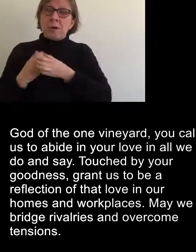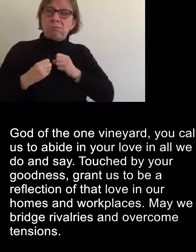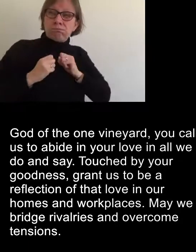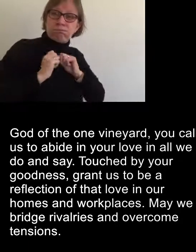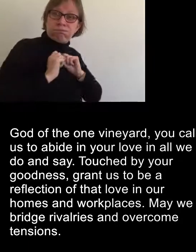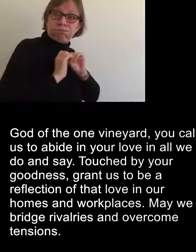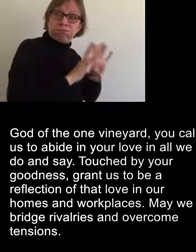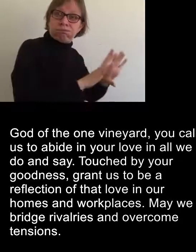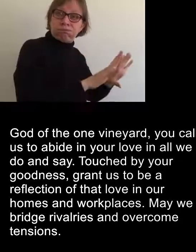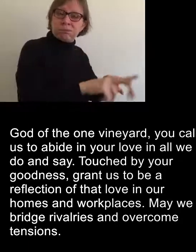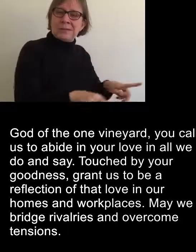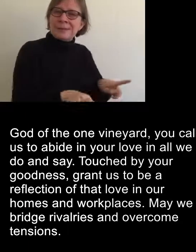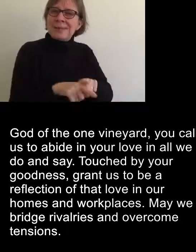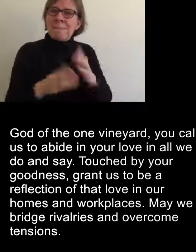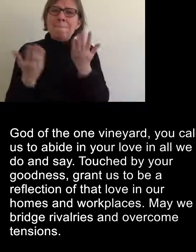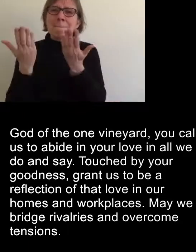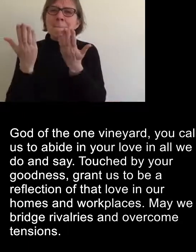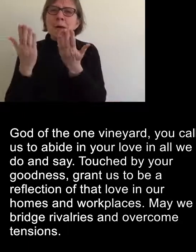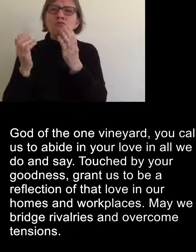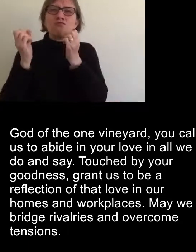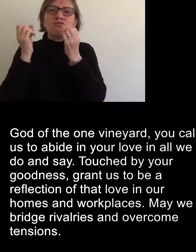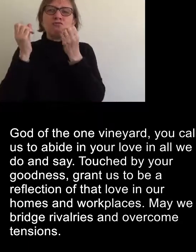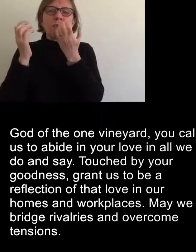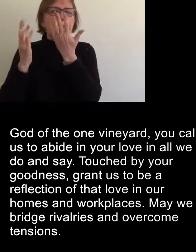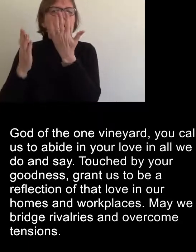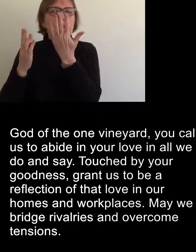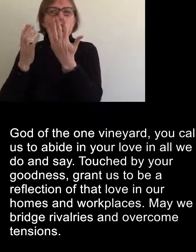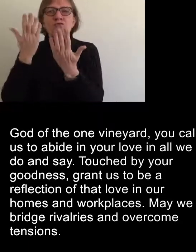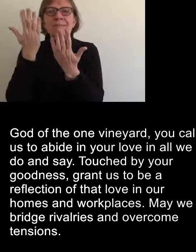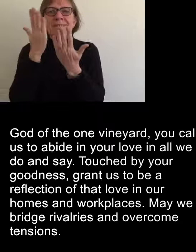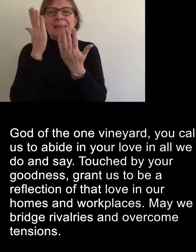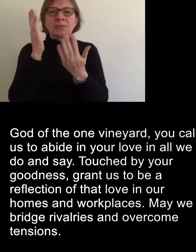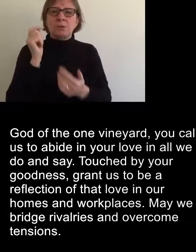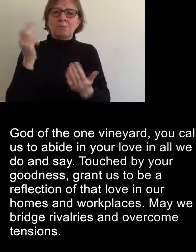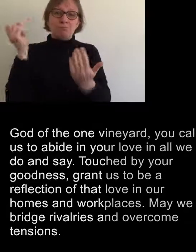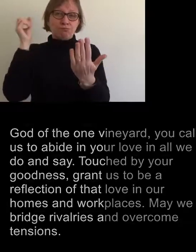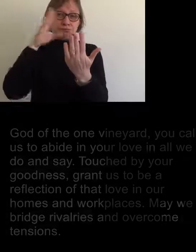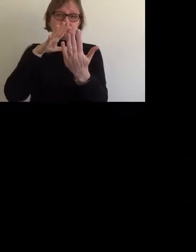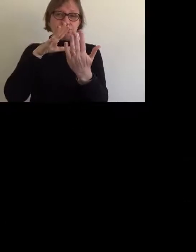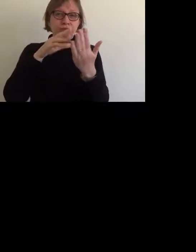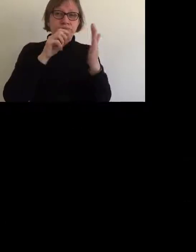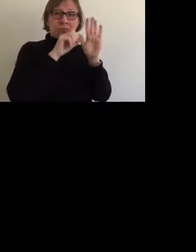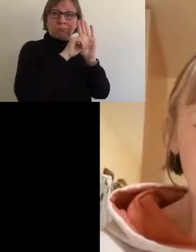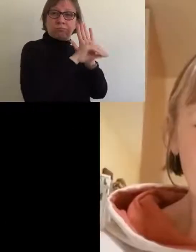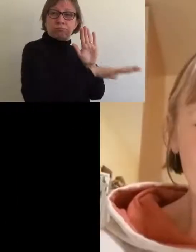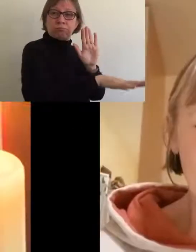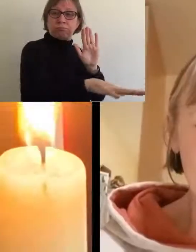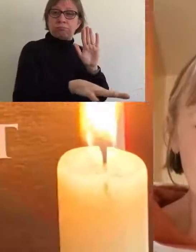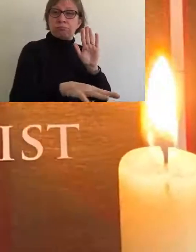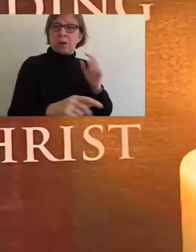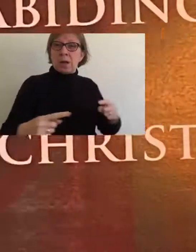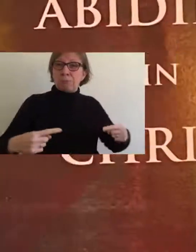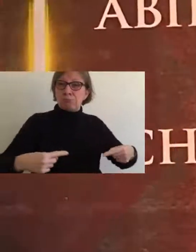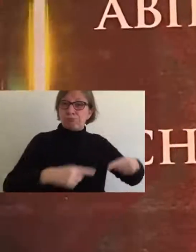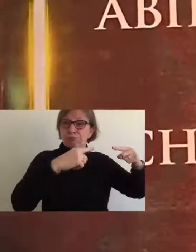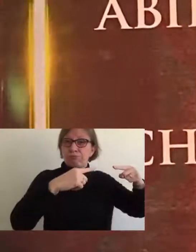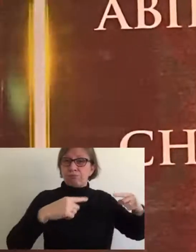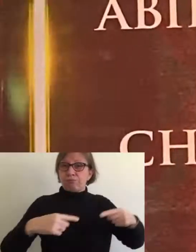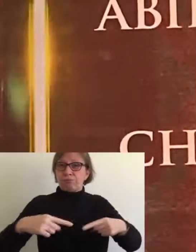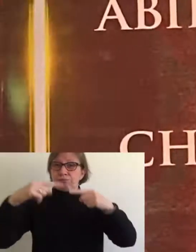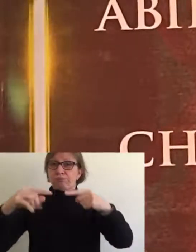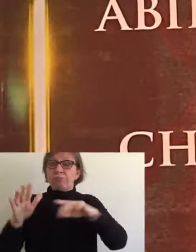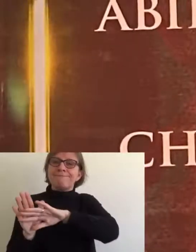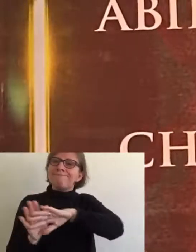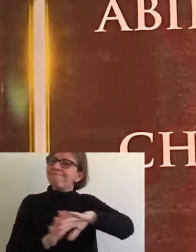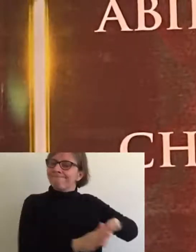workplaces. May we bridge rivalries and overcome tensions. Amen. Very